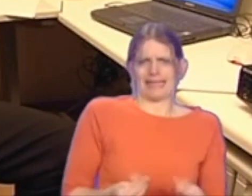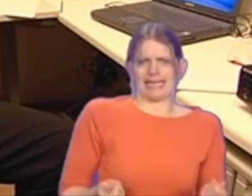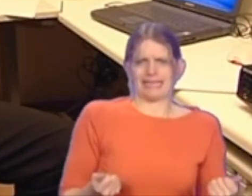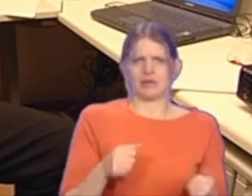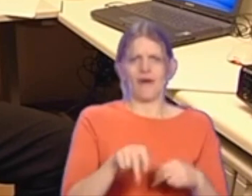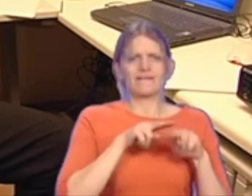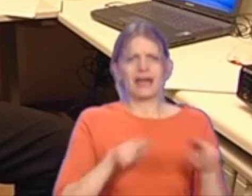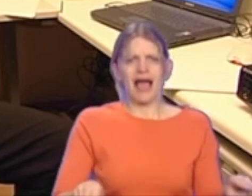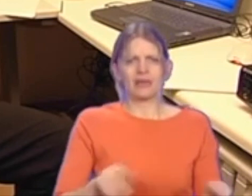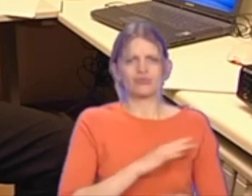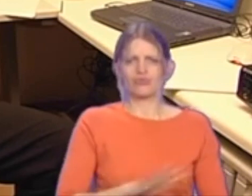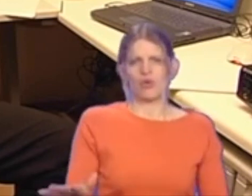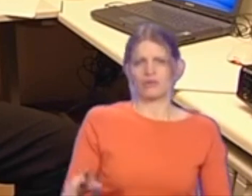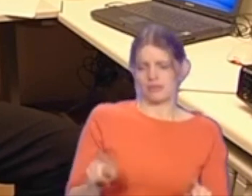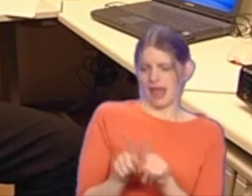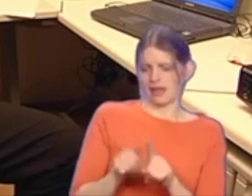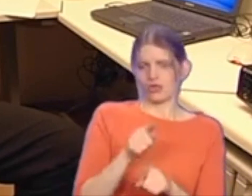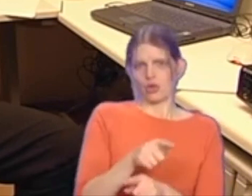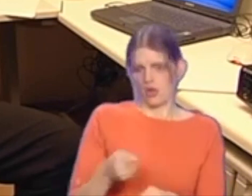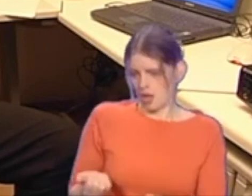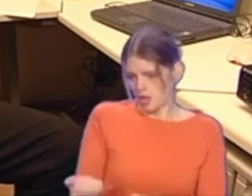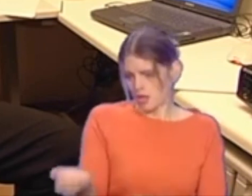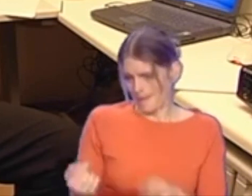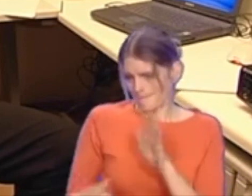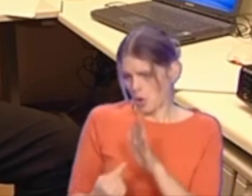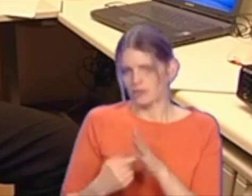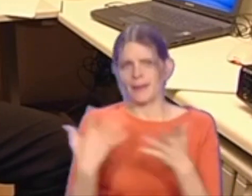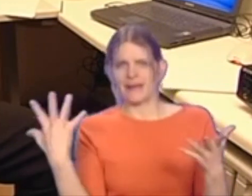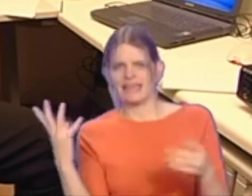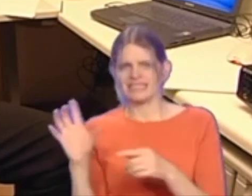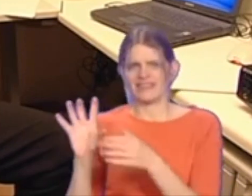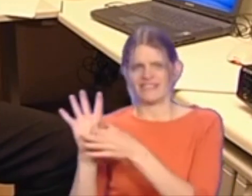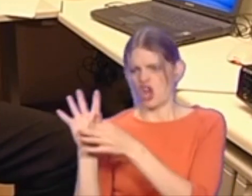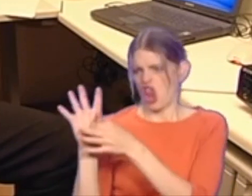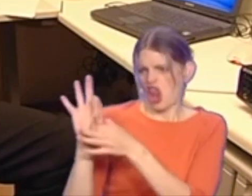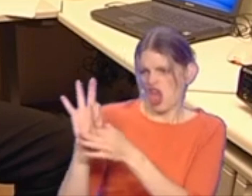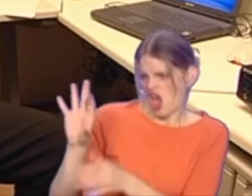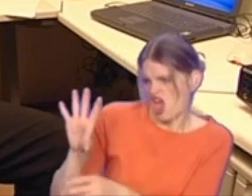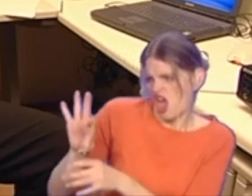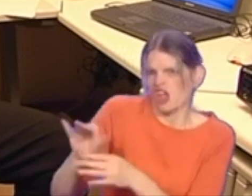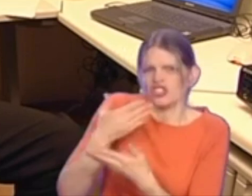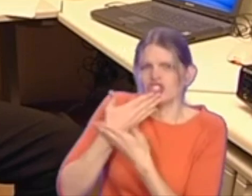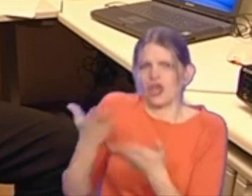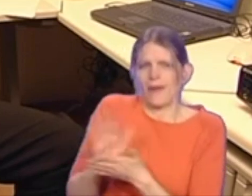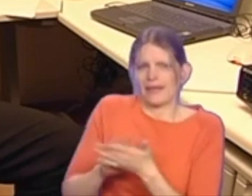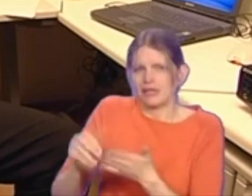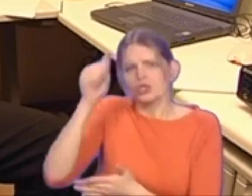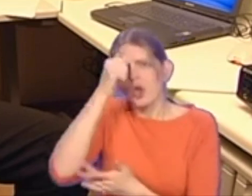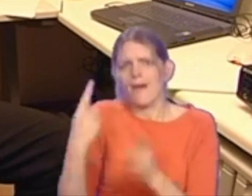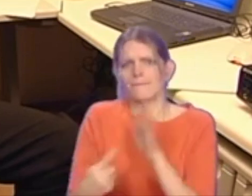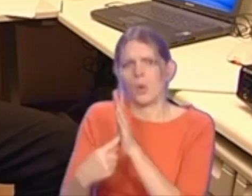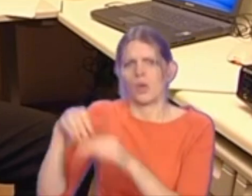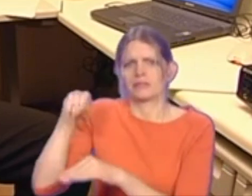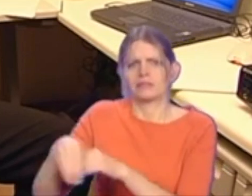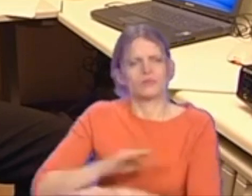by putting a very obvious padlock on the drawer that it's in. If you are going to use techniques to try and catch out the intelligence services